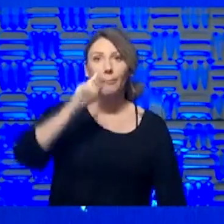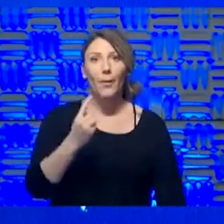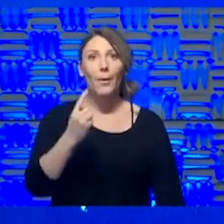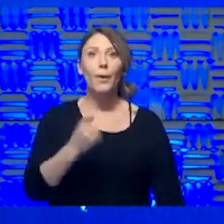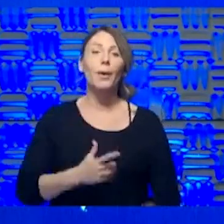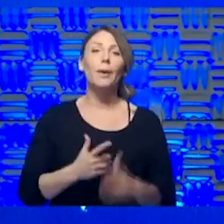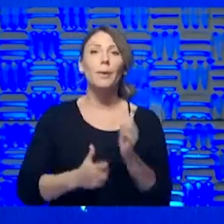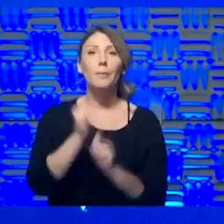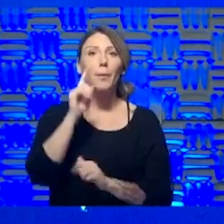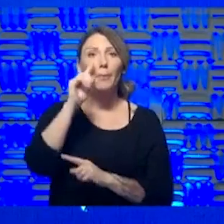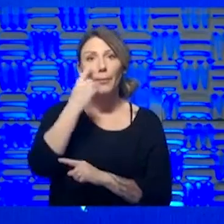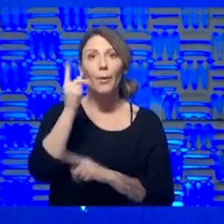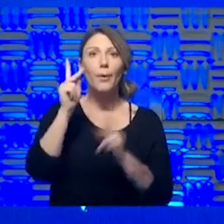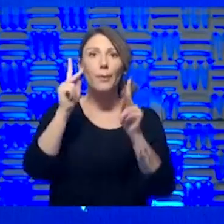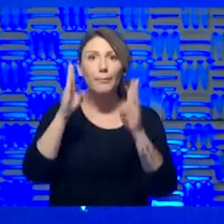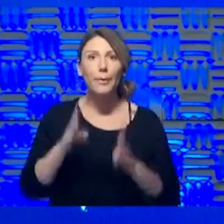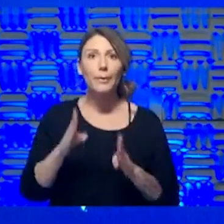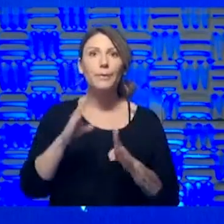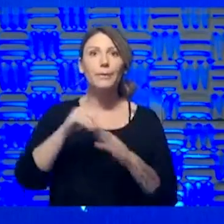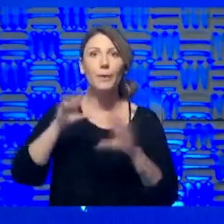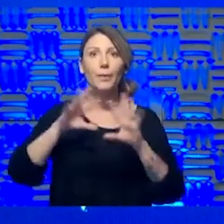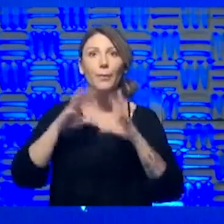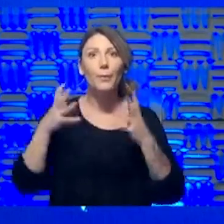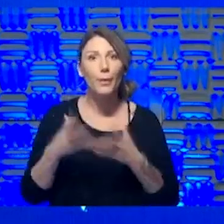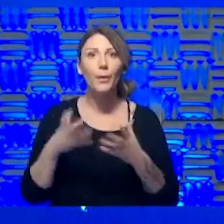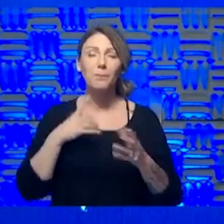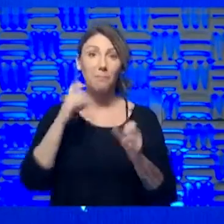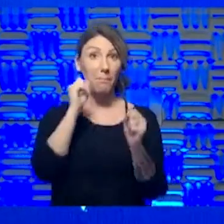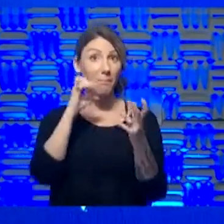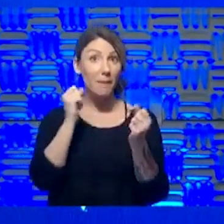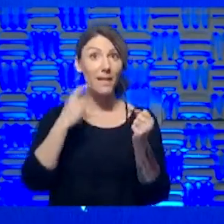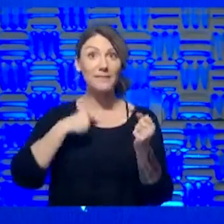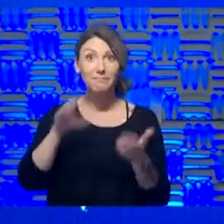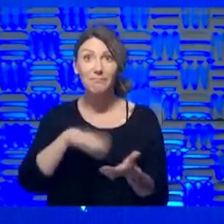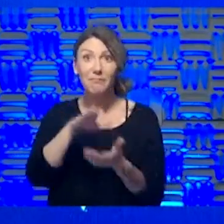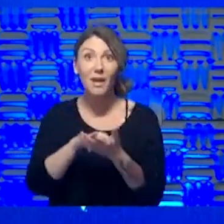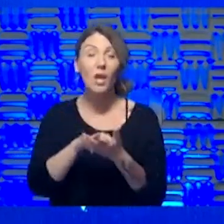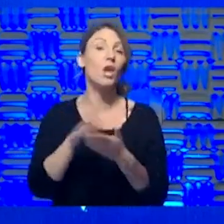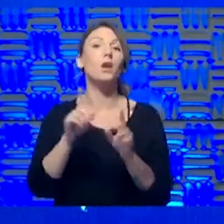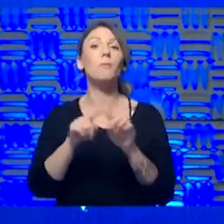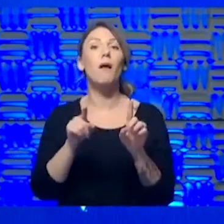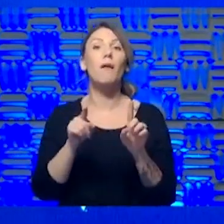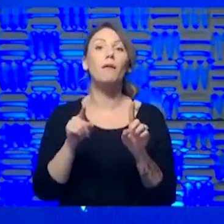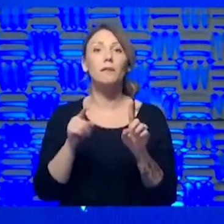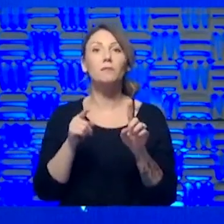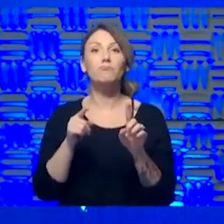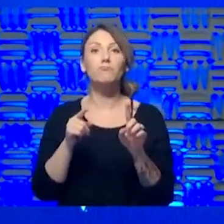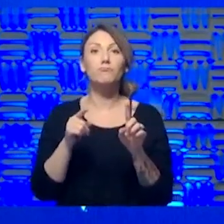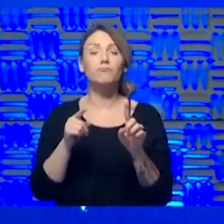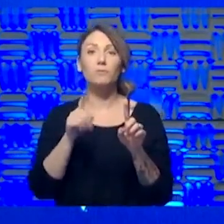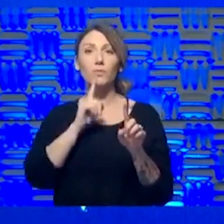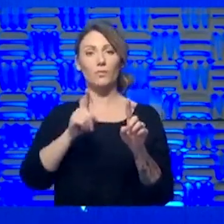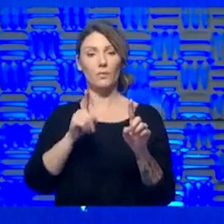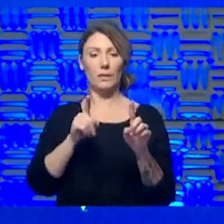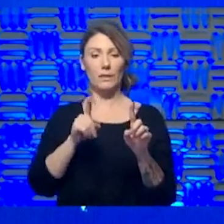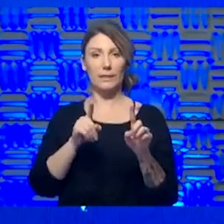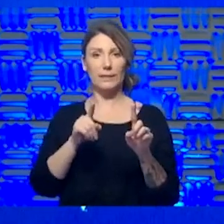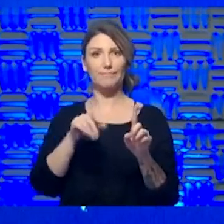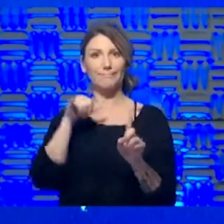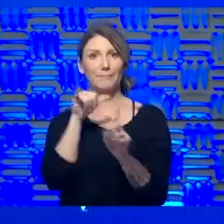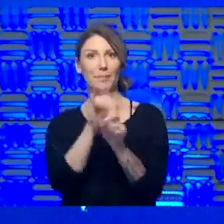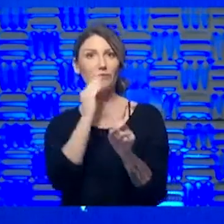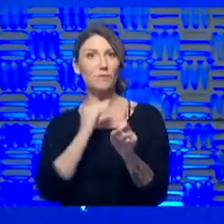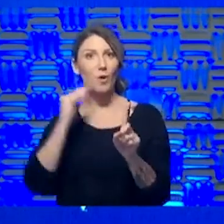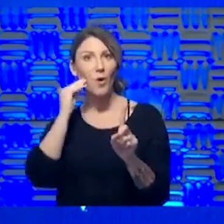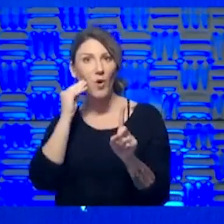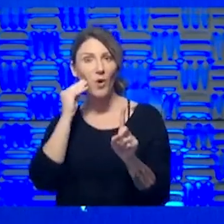boring person in the world. It's amazing I got married. But it's really about sheltering at home, 6 feet